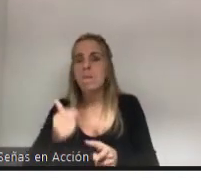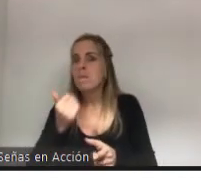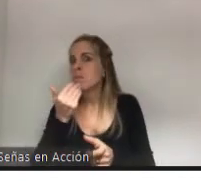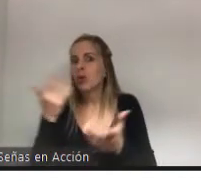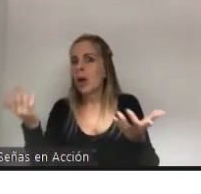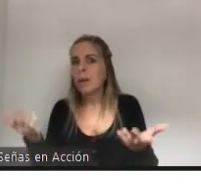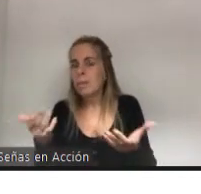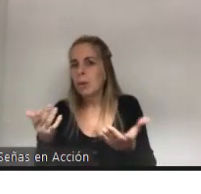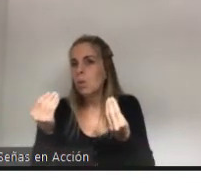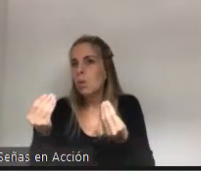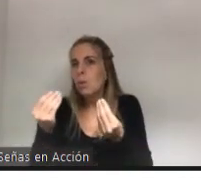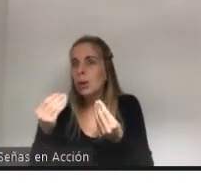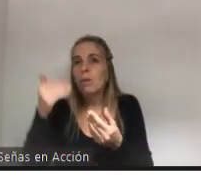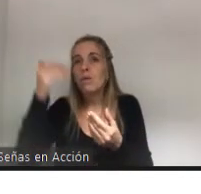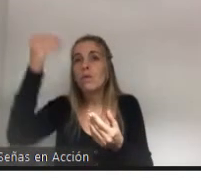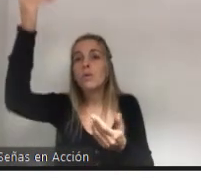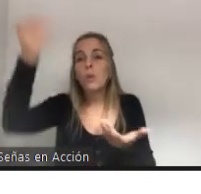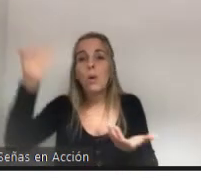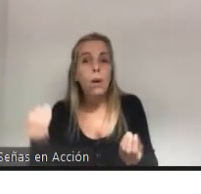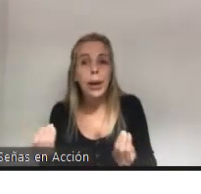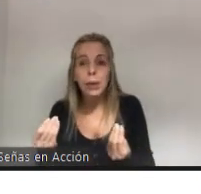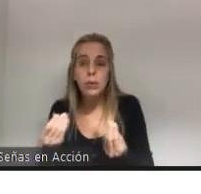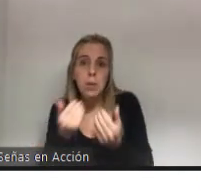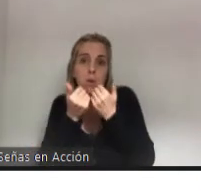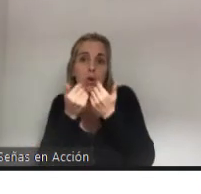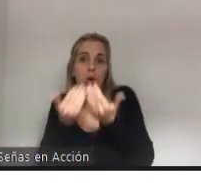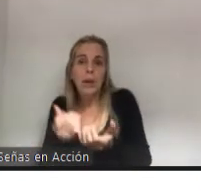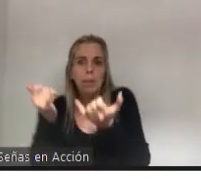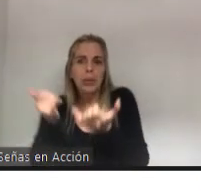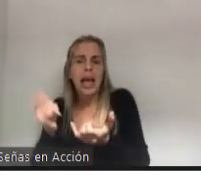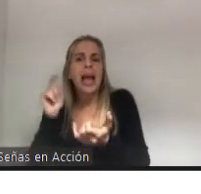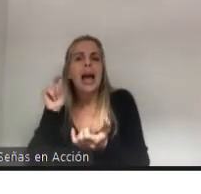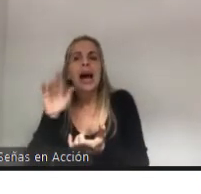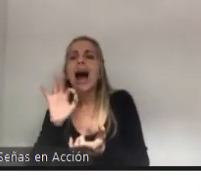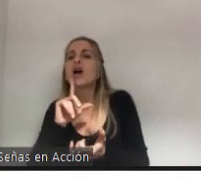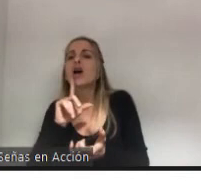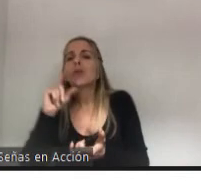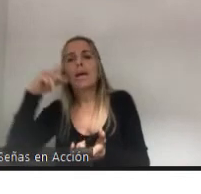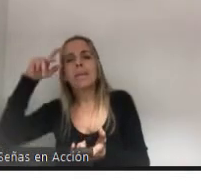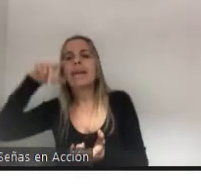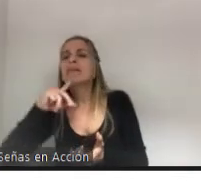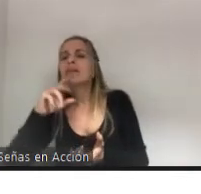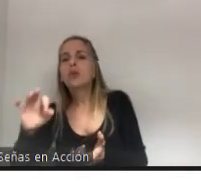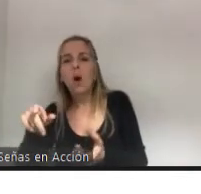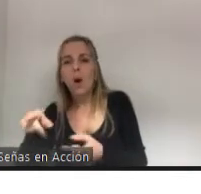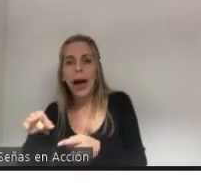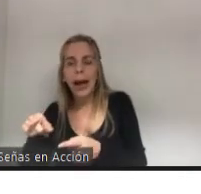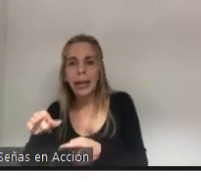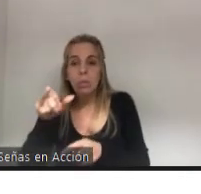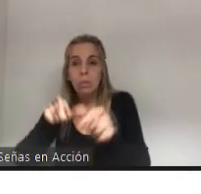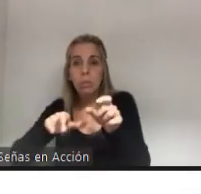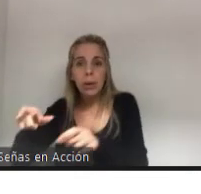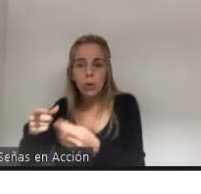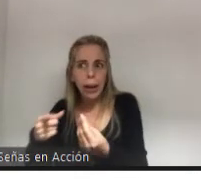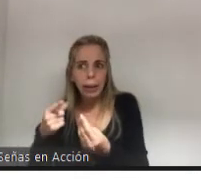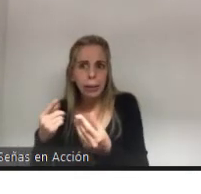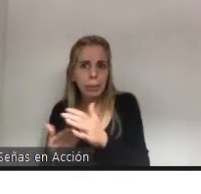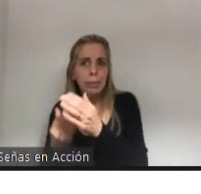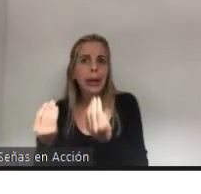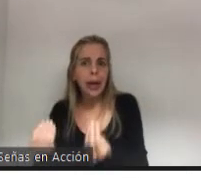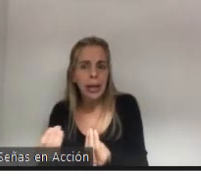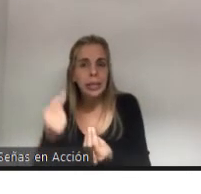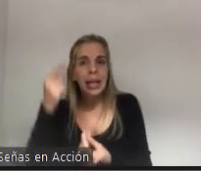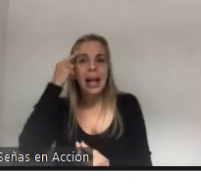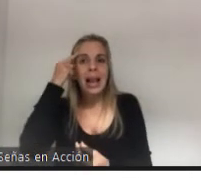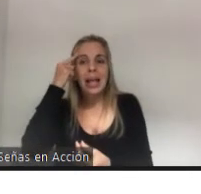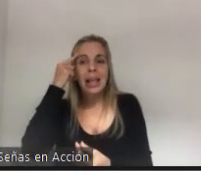know what the limit of that will be. If we are exhausted, then somehow what may happen,